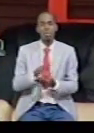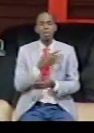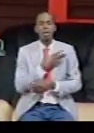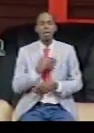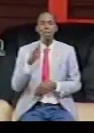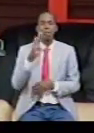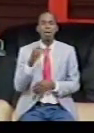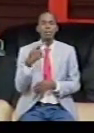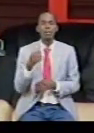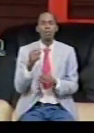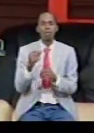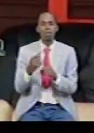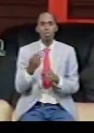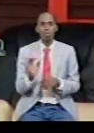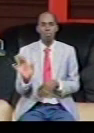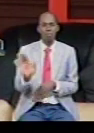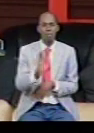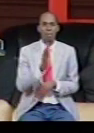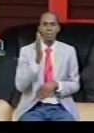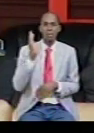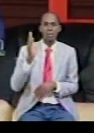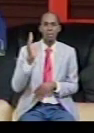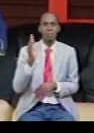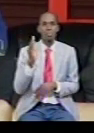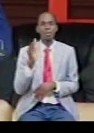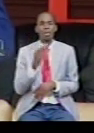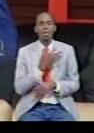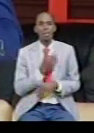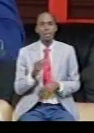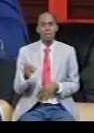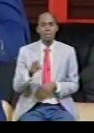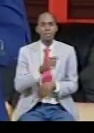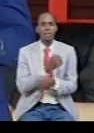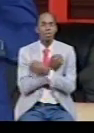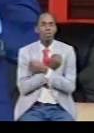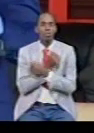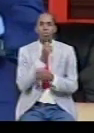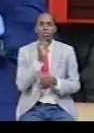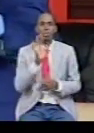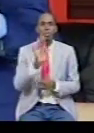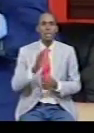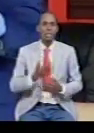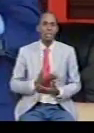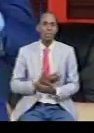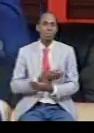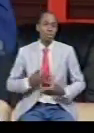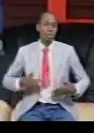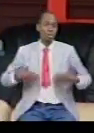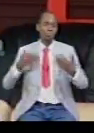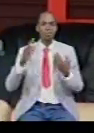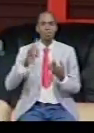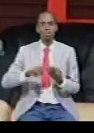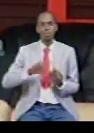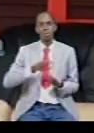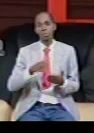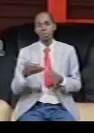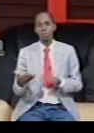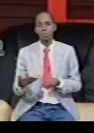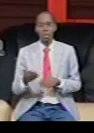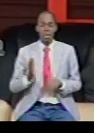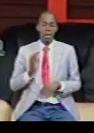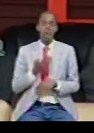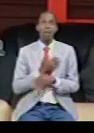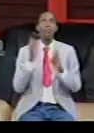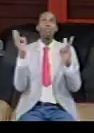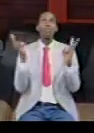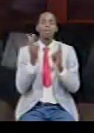word of their testimony. And they loved not their lives unto the death. Our victory